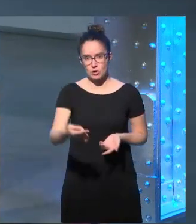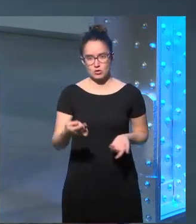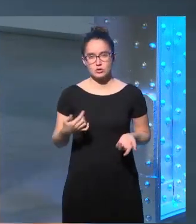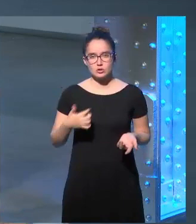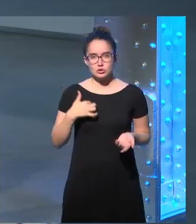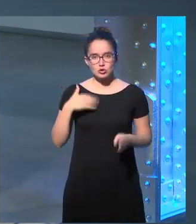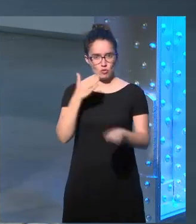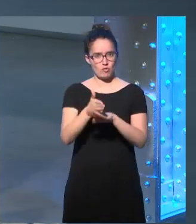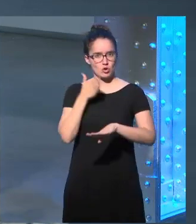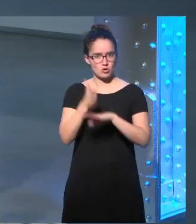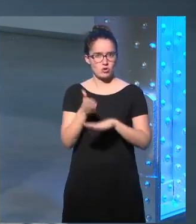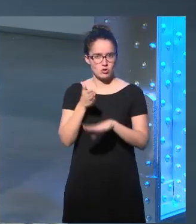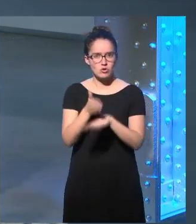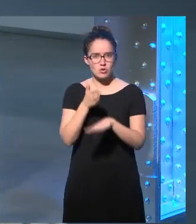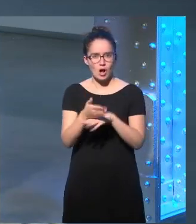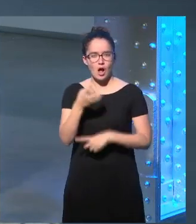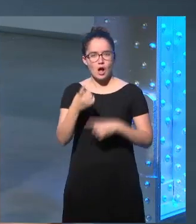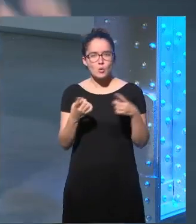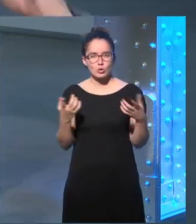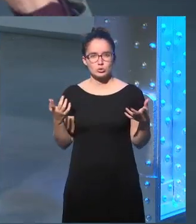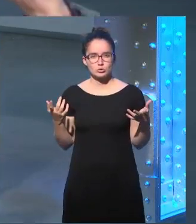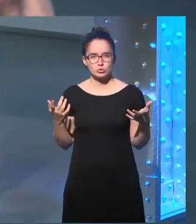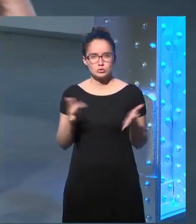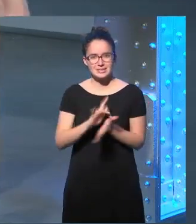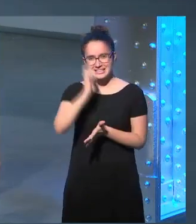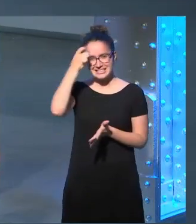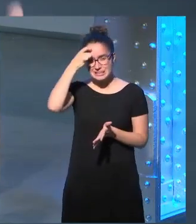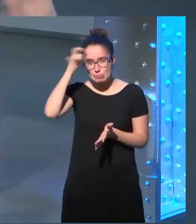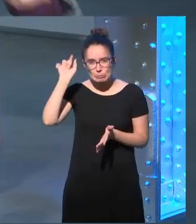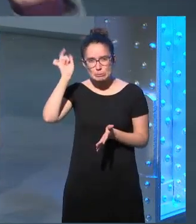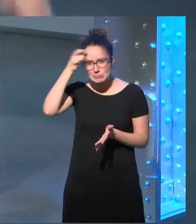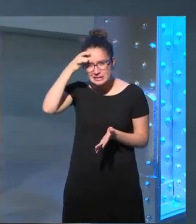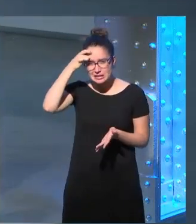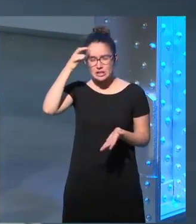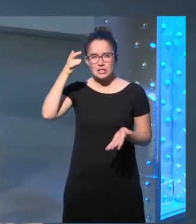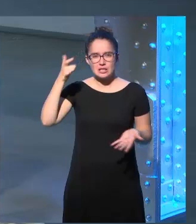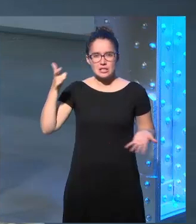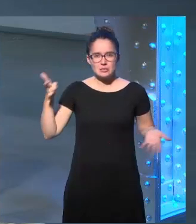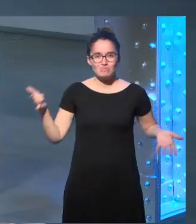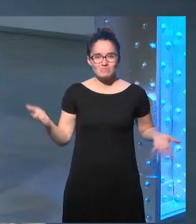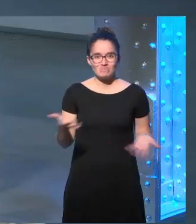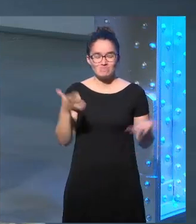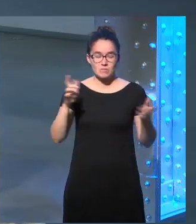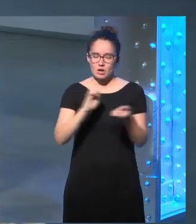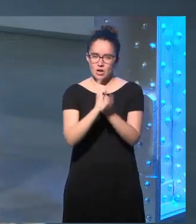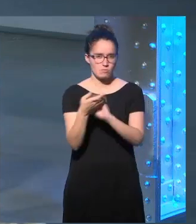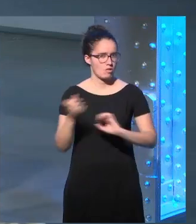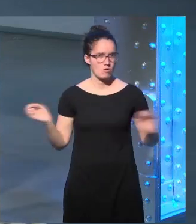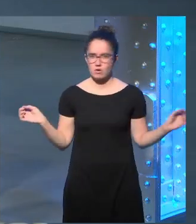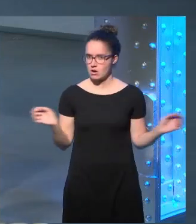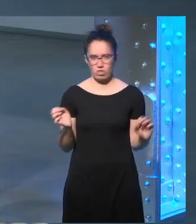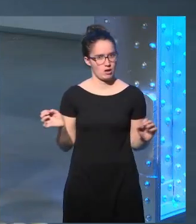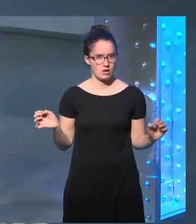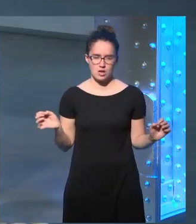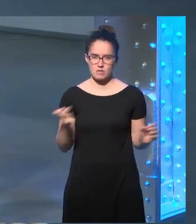well. If I were a politician, I wouldn't be saying out loud these things, but I meet them in my work, and